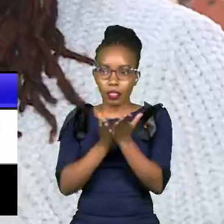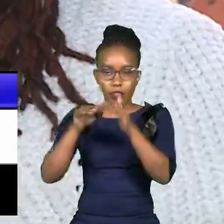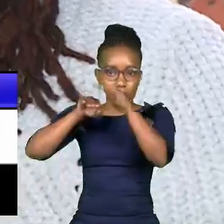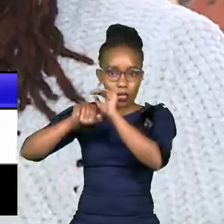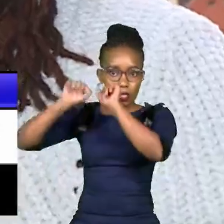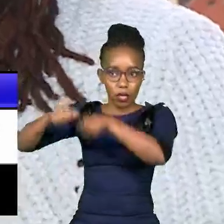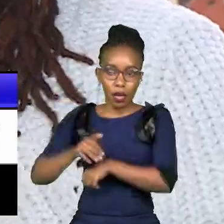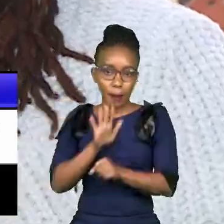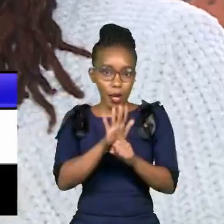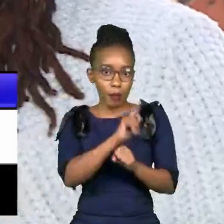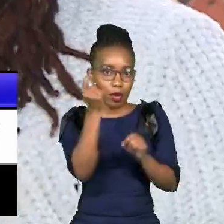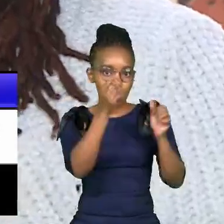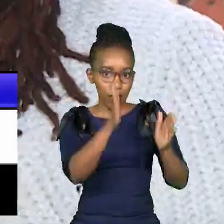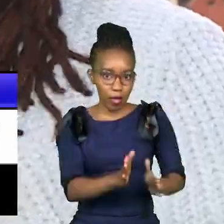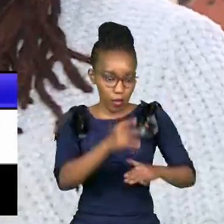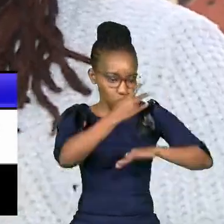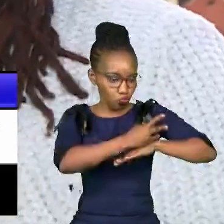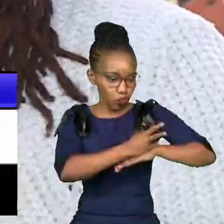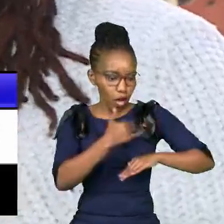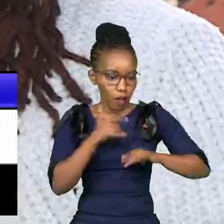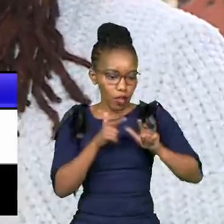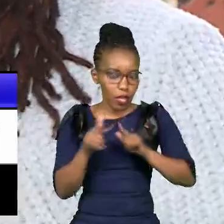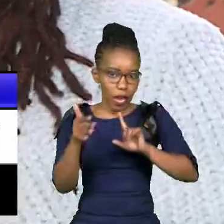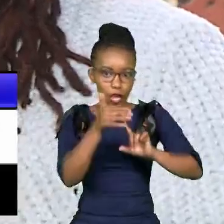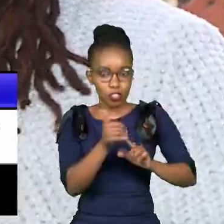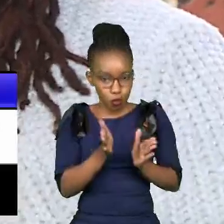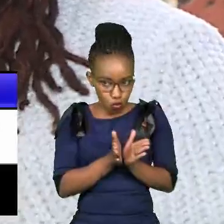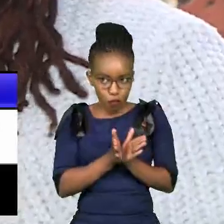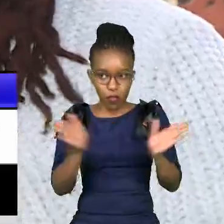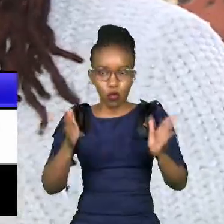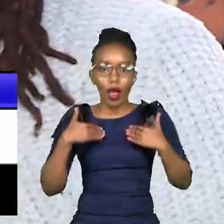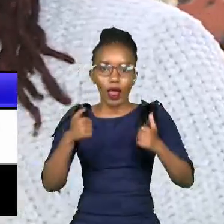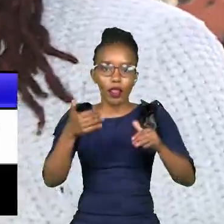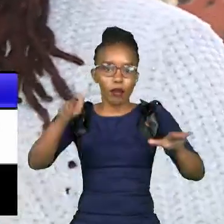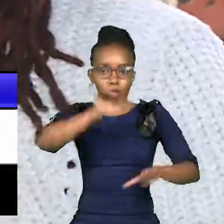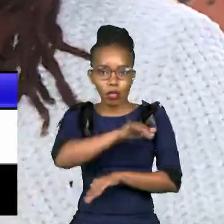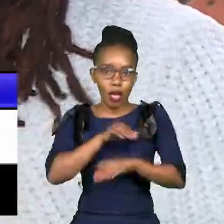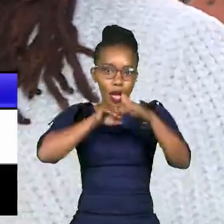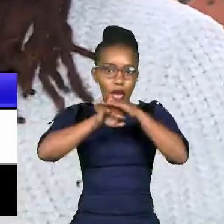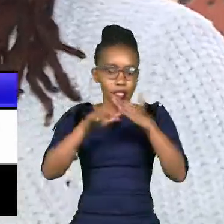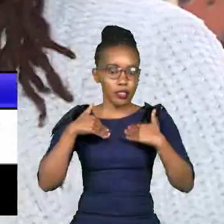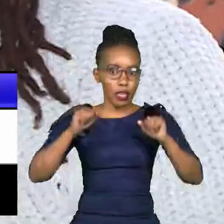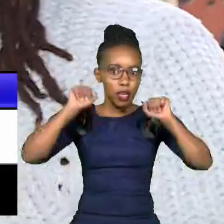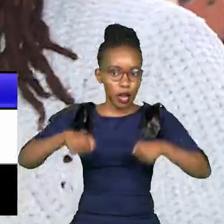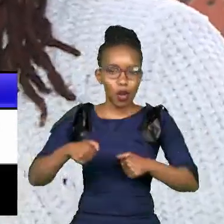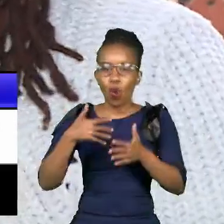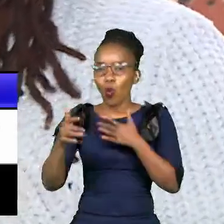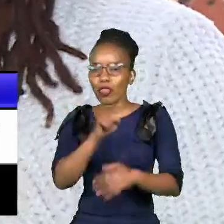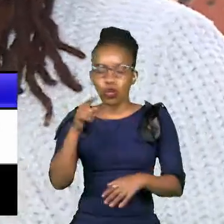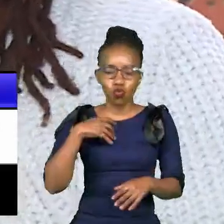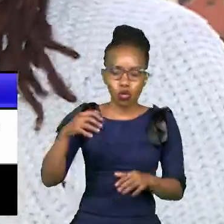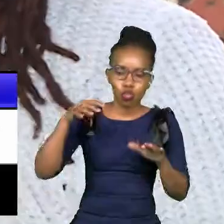majority of Kenyans are covered, it means that one, you will achieve universal health coverage where you'll be able to access health services, whether you're rich or poor.